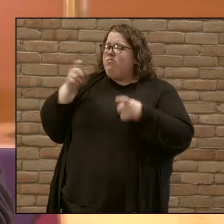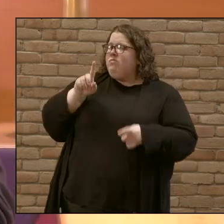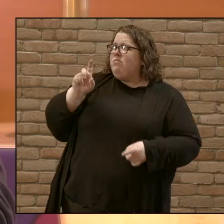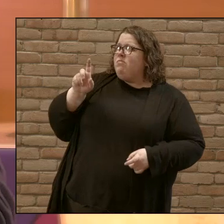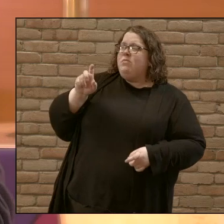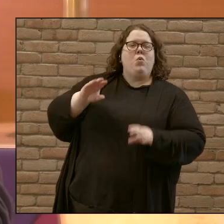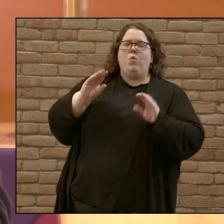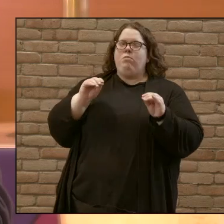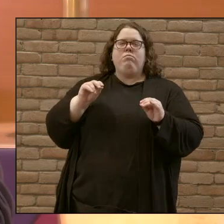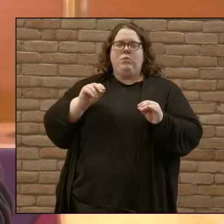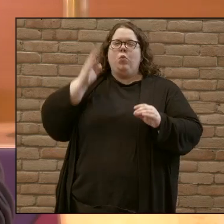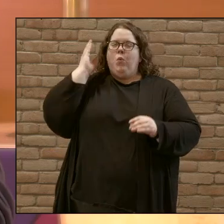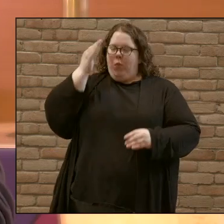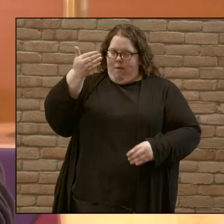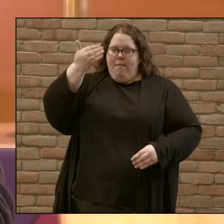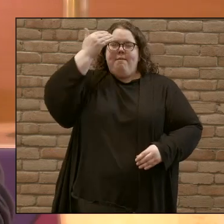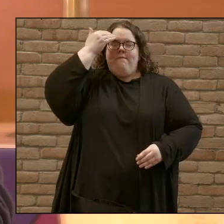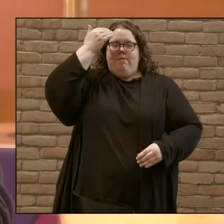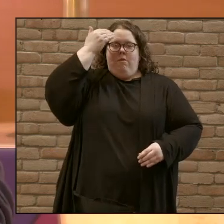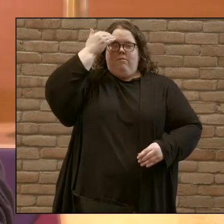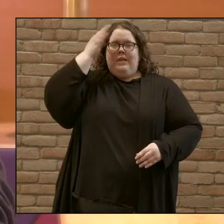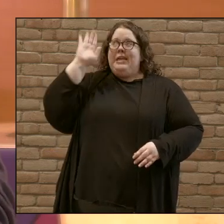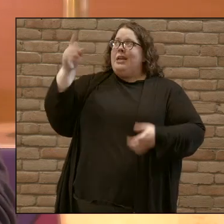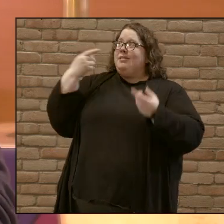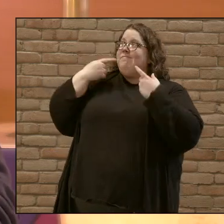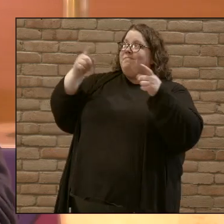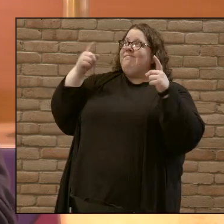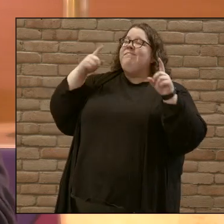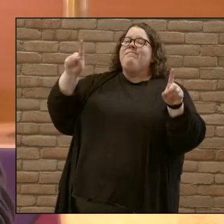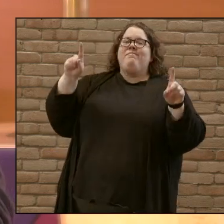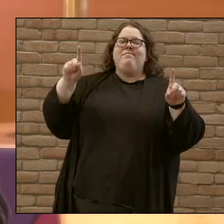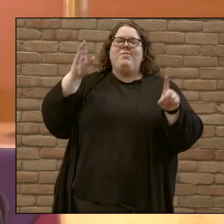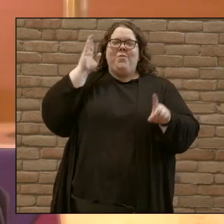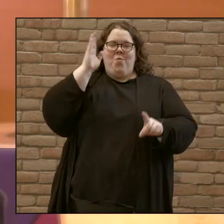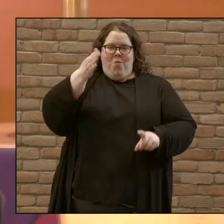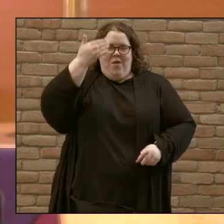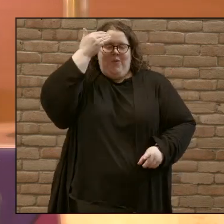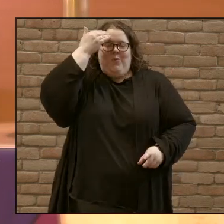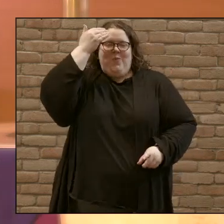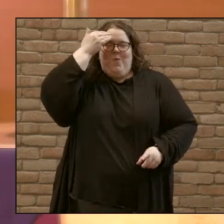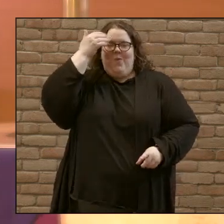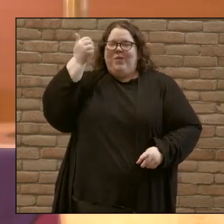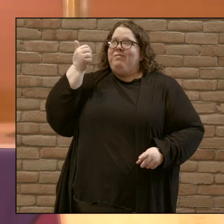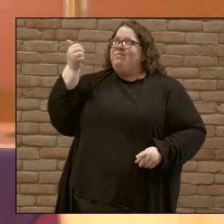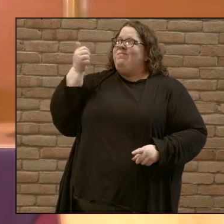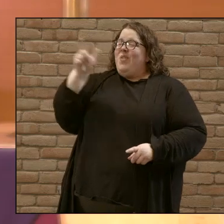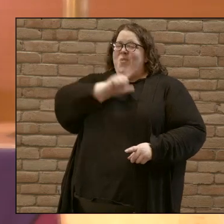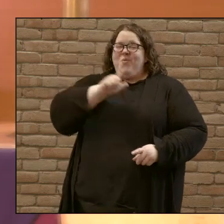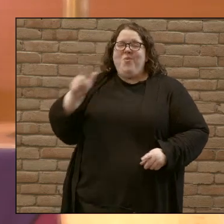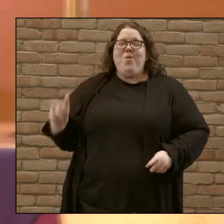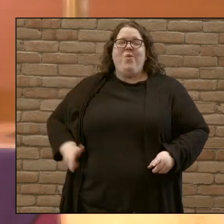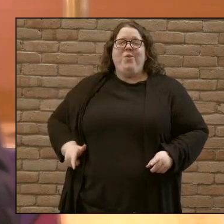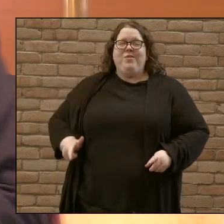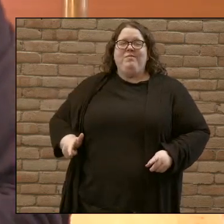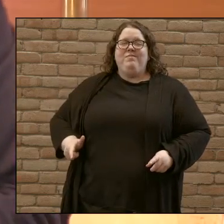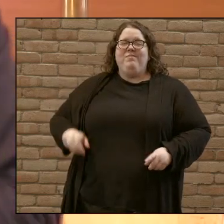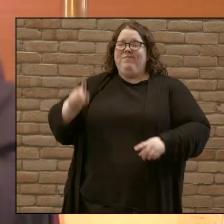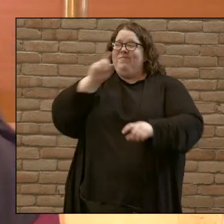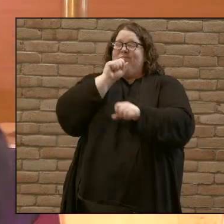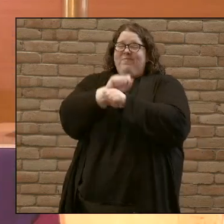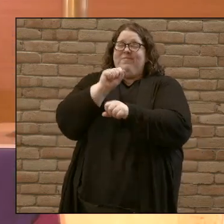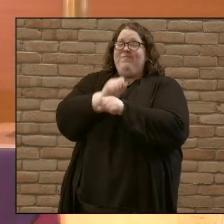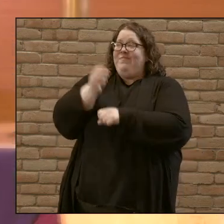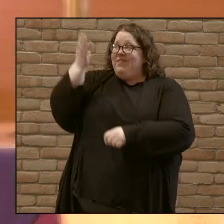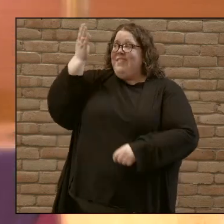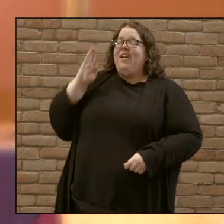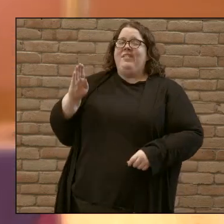because he is King and he is Lord and he is God. And so, friends, I want to encourage you, turn